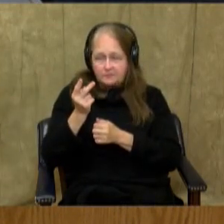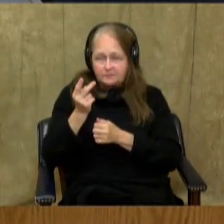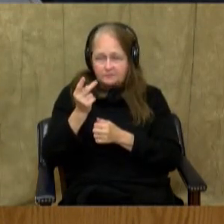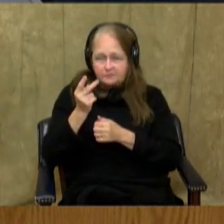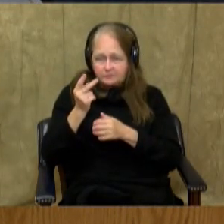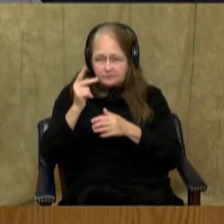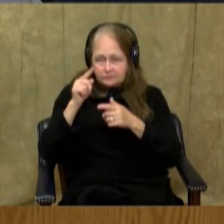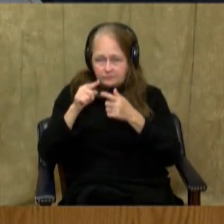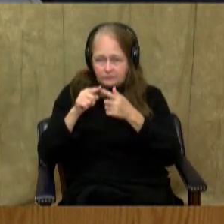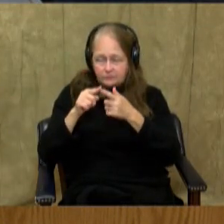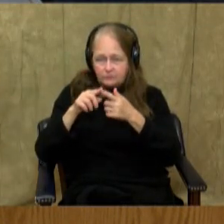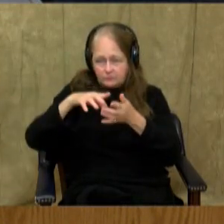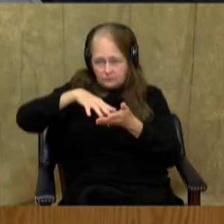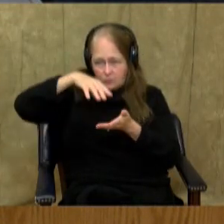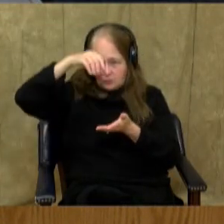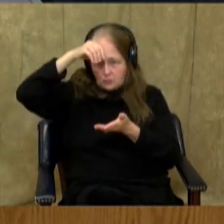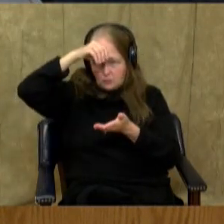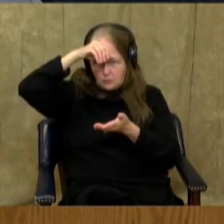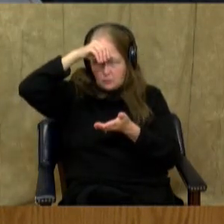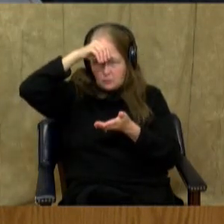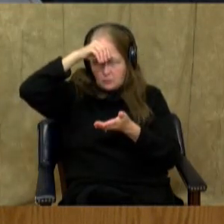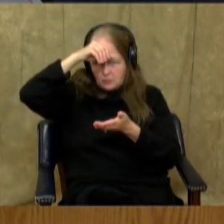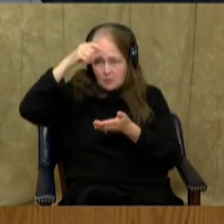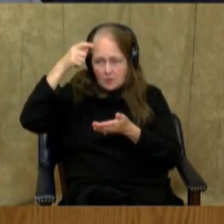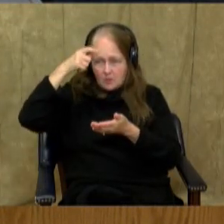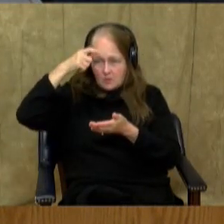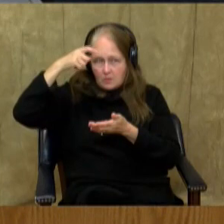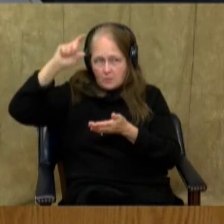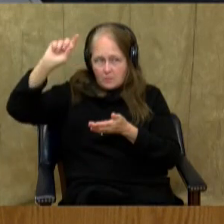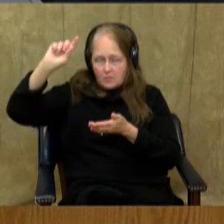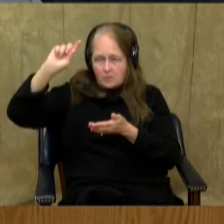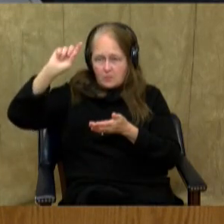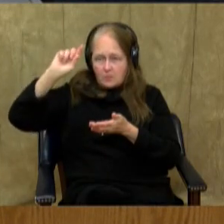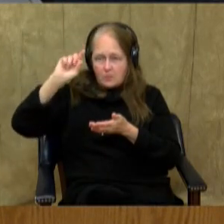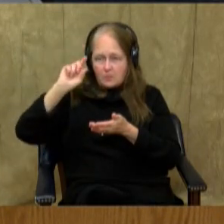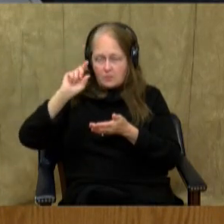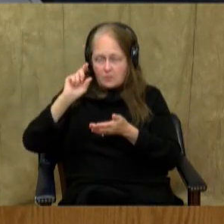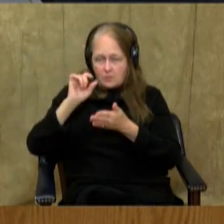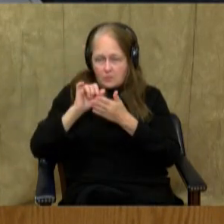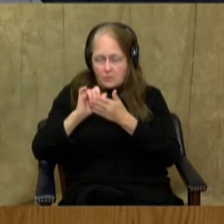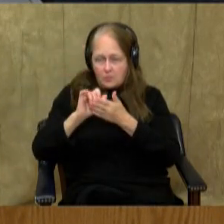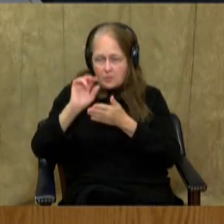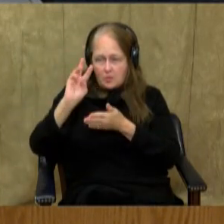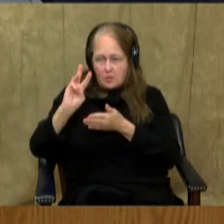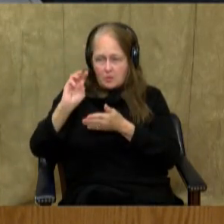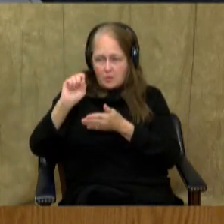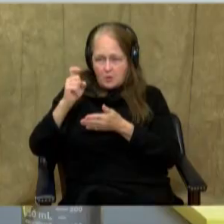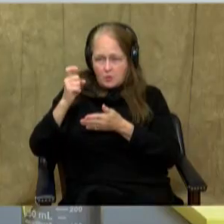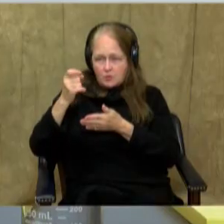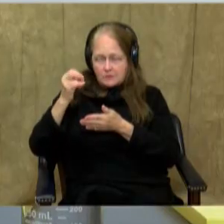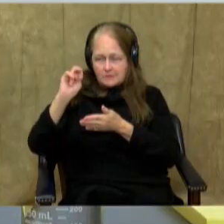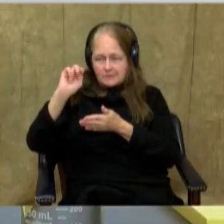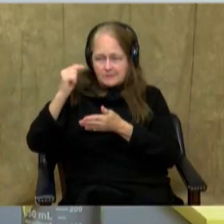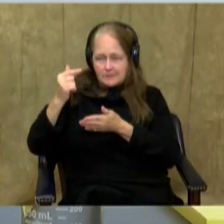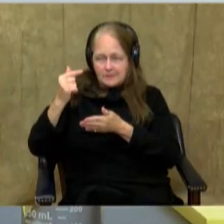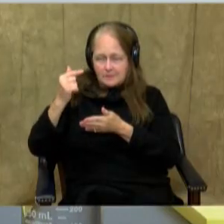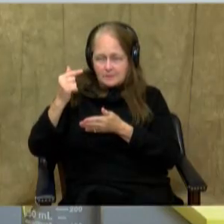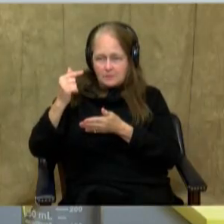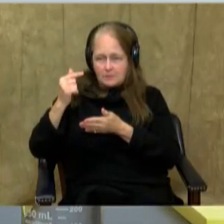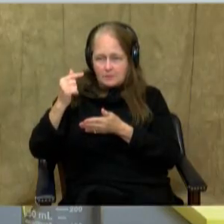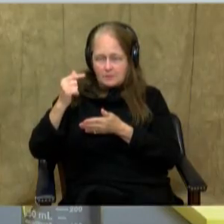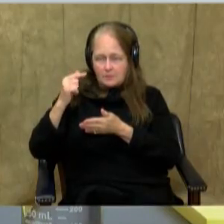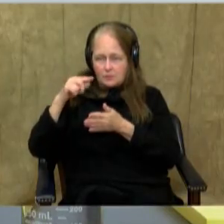And ultimately we learned that if the moon is waxing, that means that the lit portion that we see